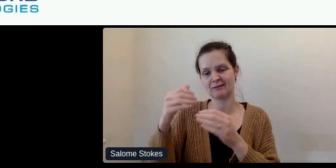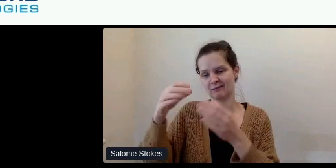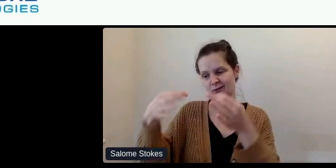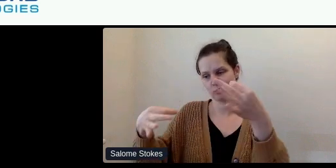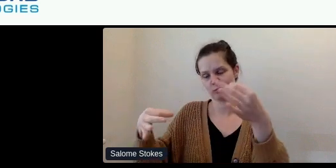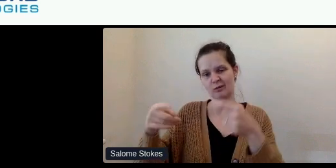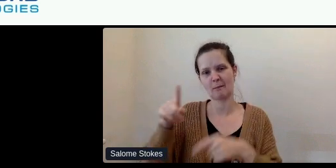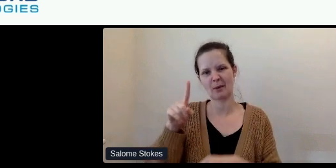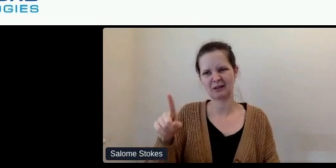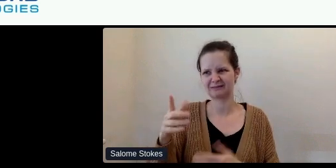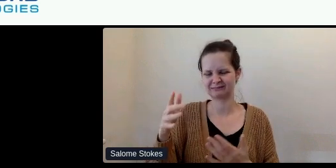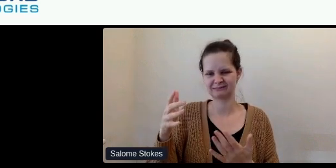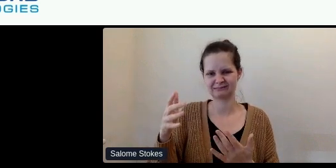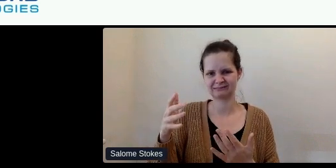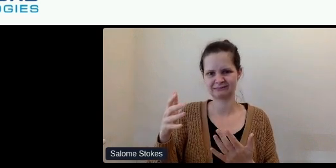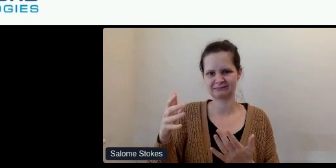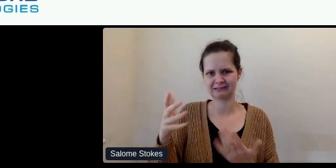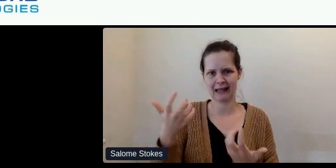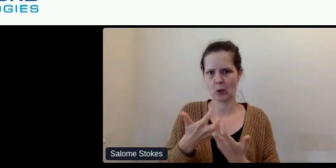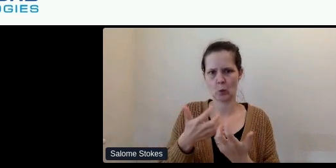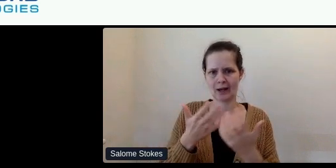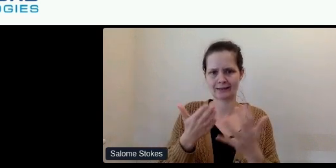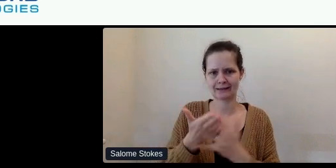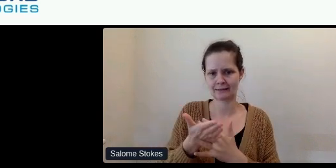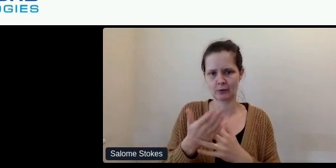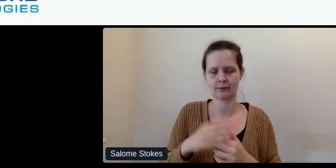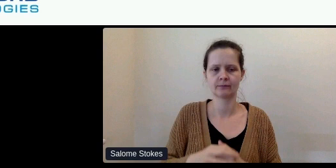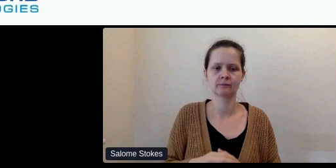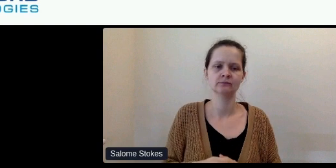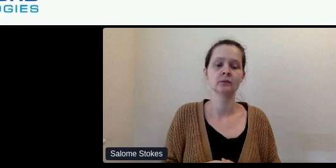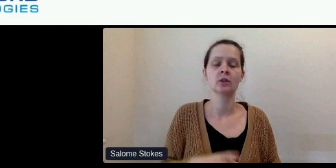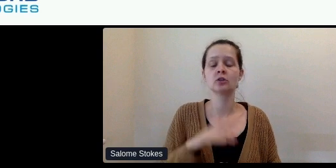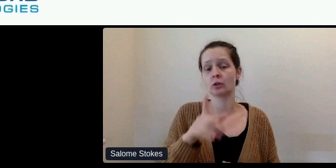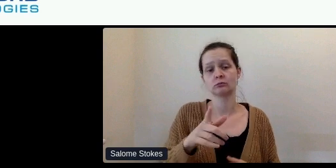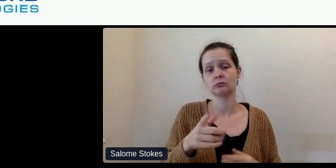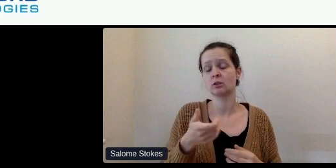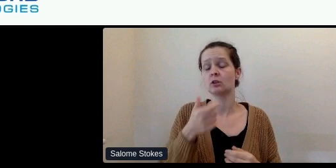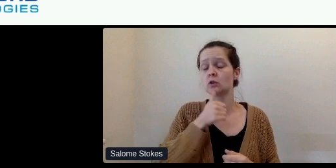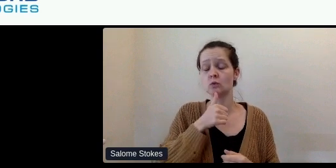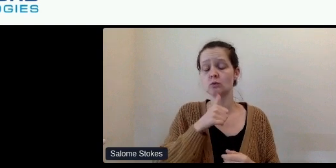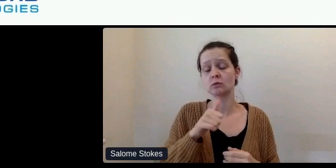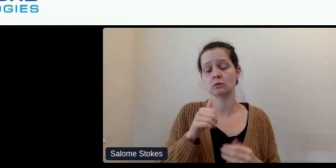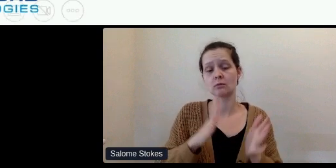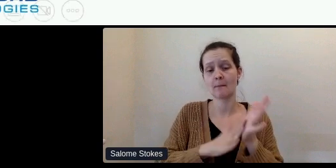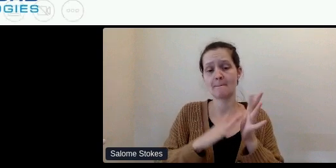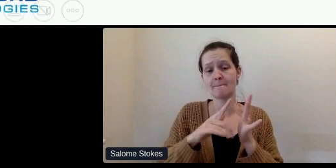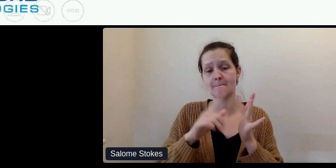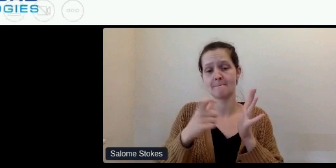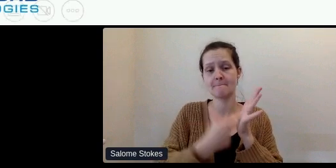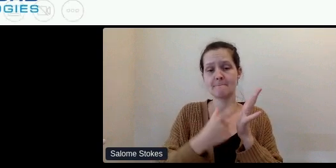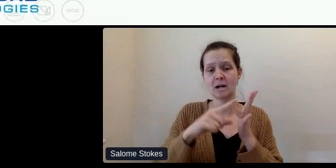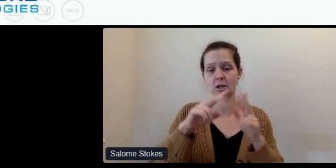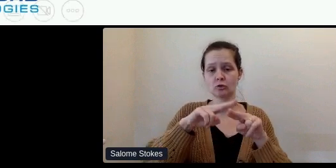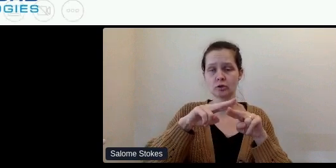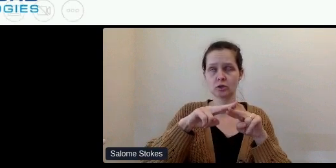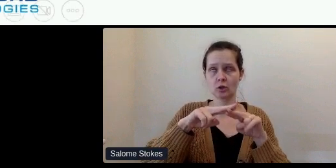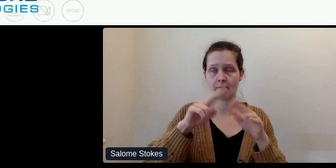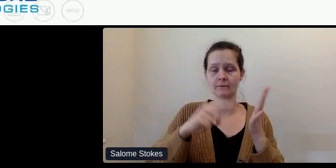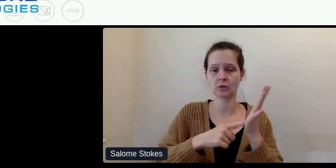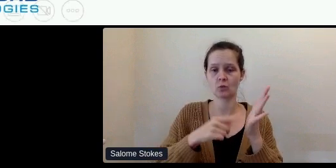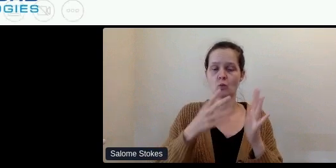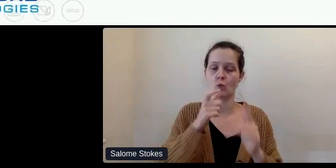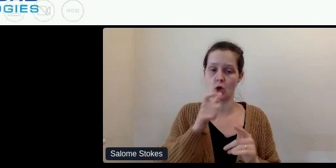So it's a plugin for Microsoft Word. So it's fantastic. You can see at the top right above